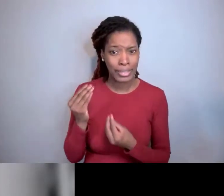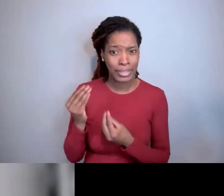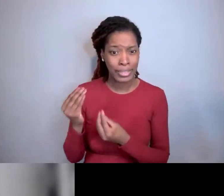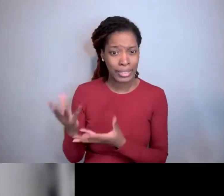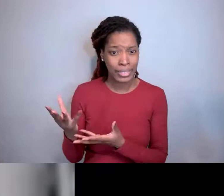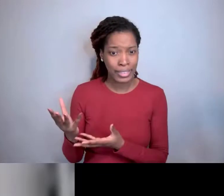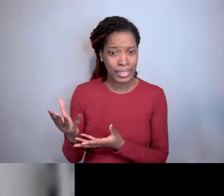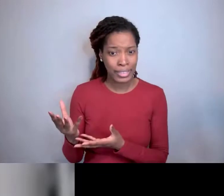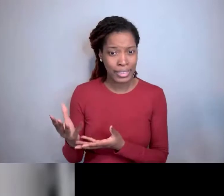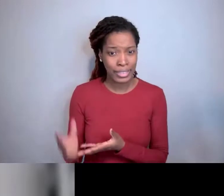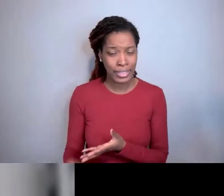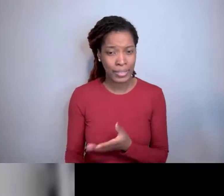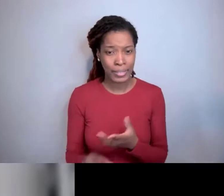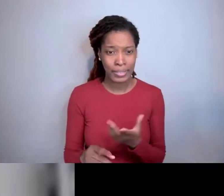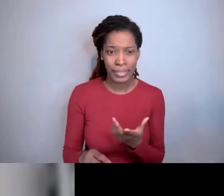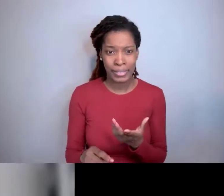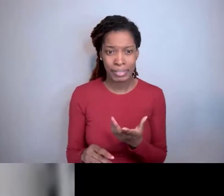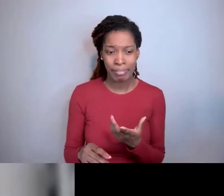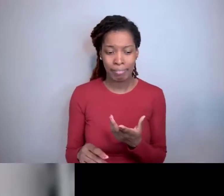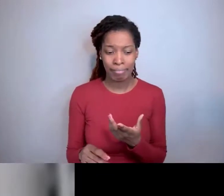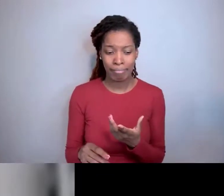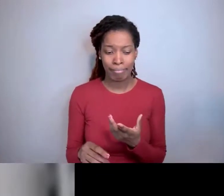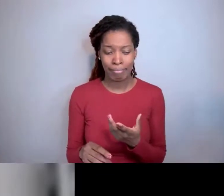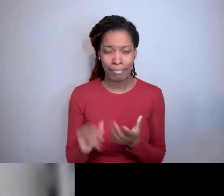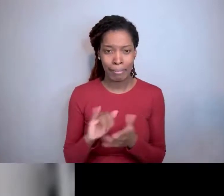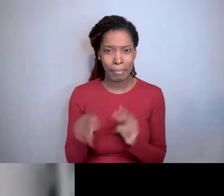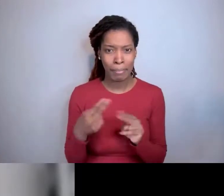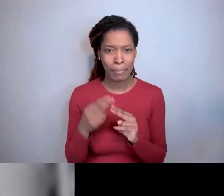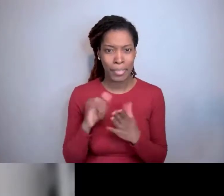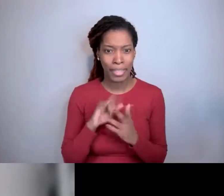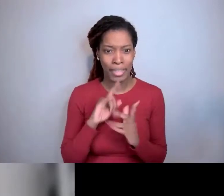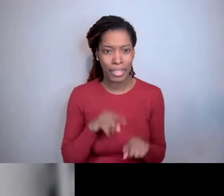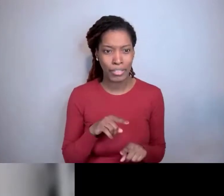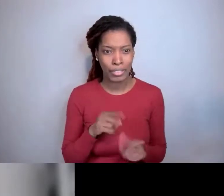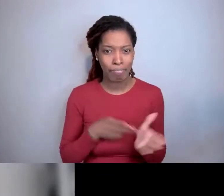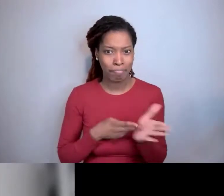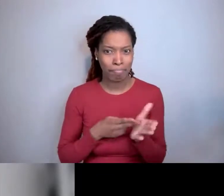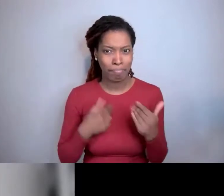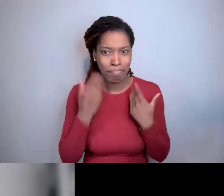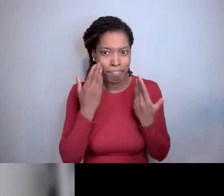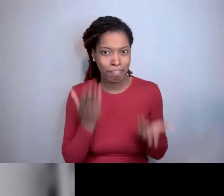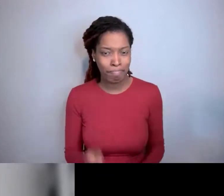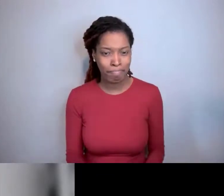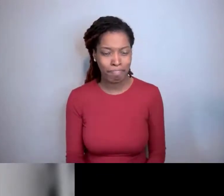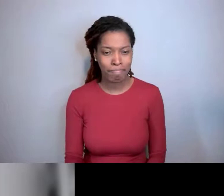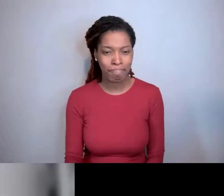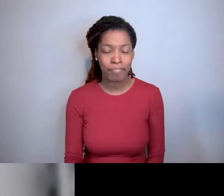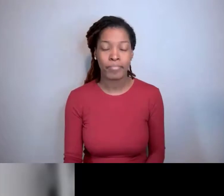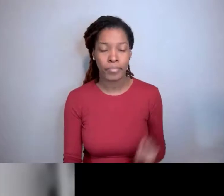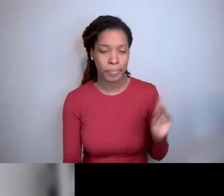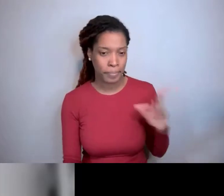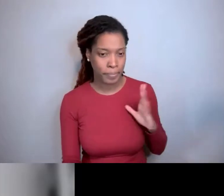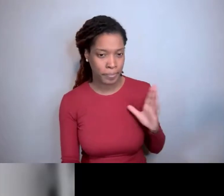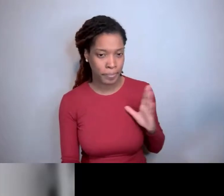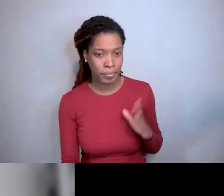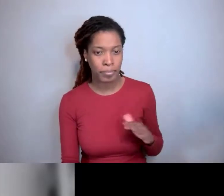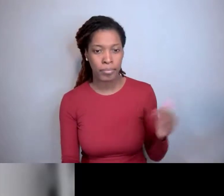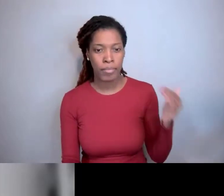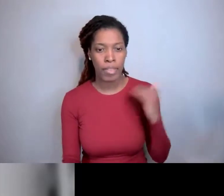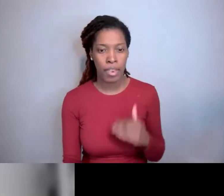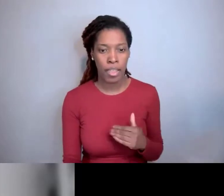getting back to that individual about that answer, to be honest. Great. The next